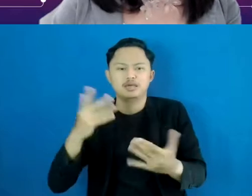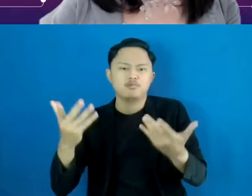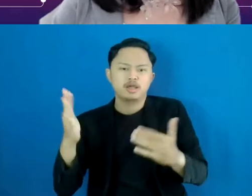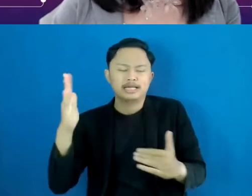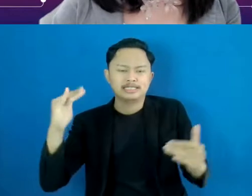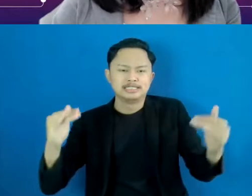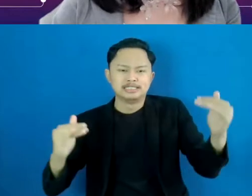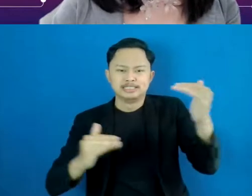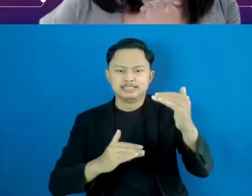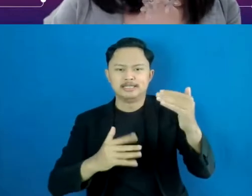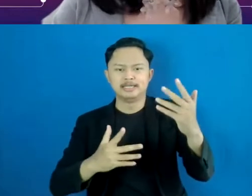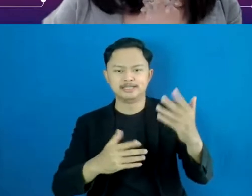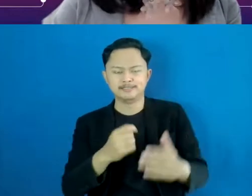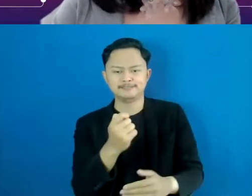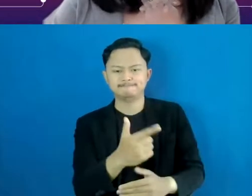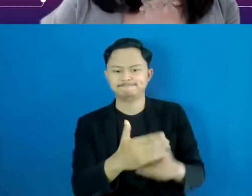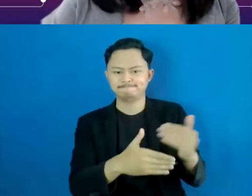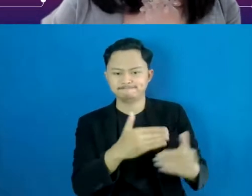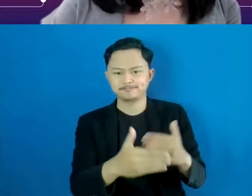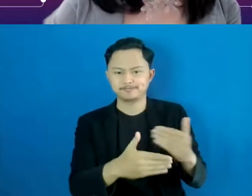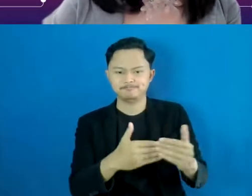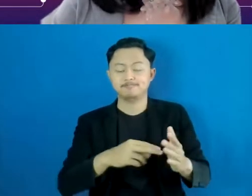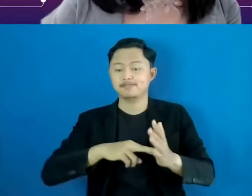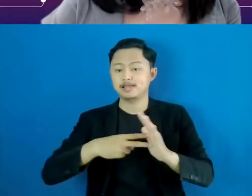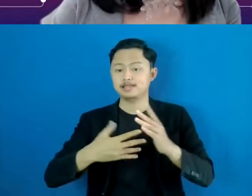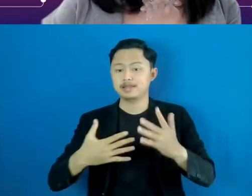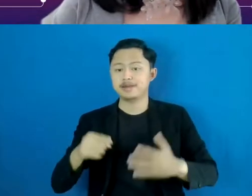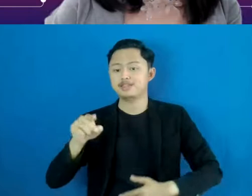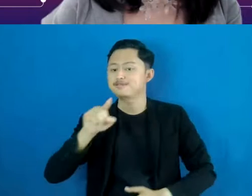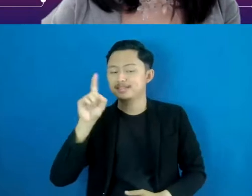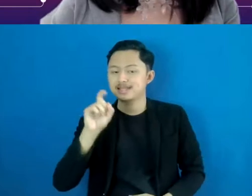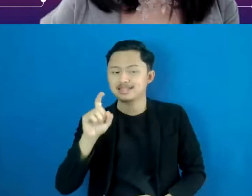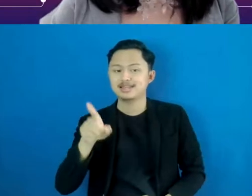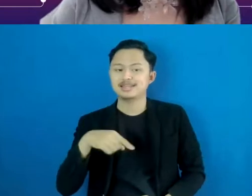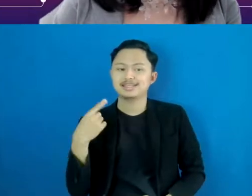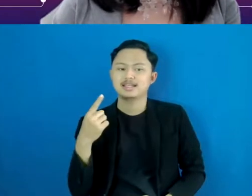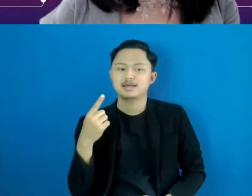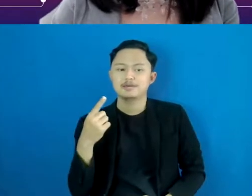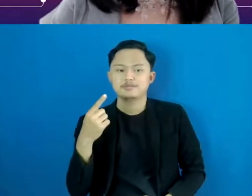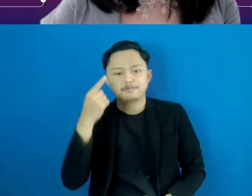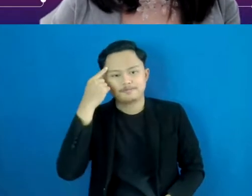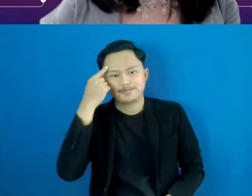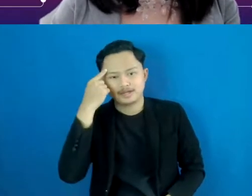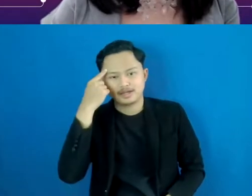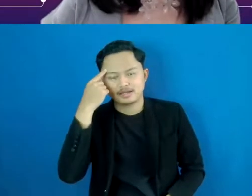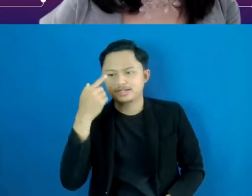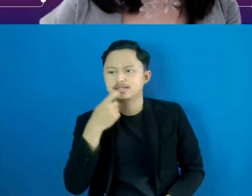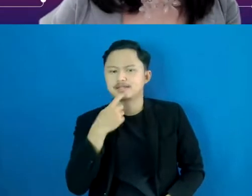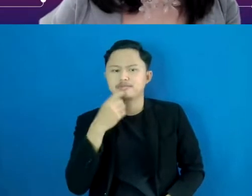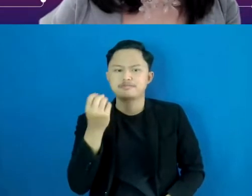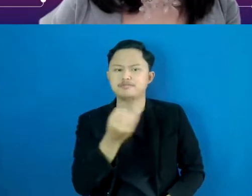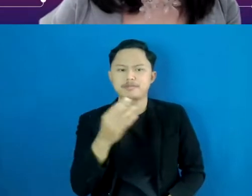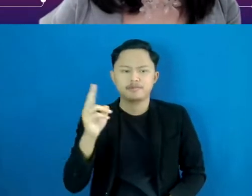than the diesel bus at this moment. So that's the equation that we are setting with the utility company. So